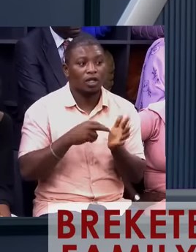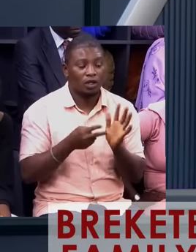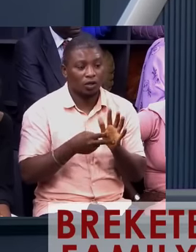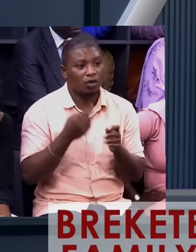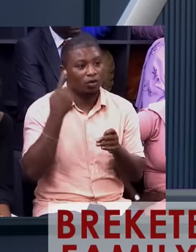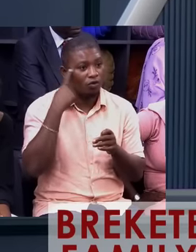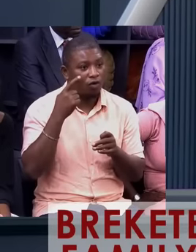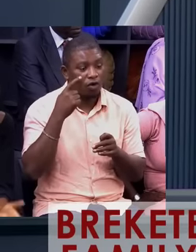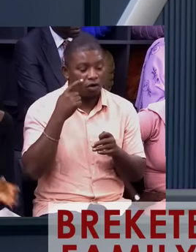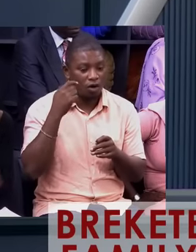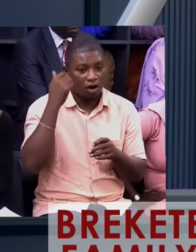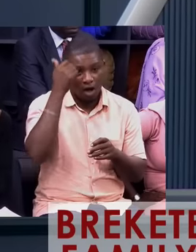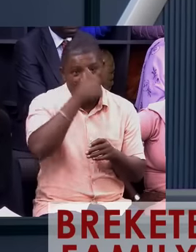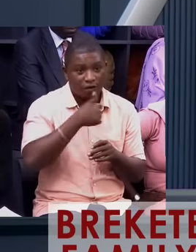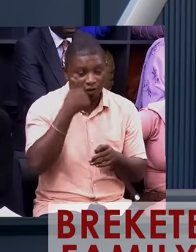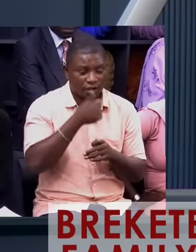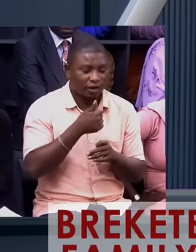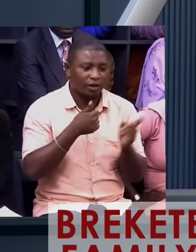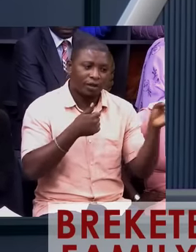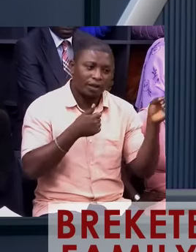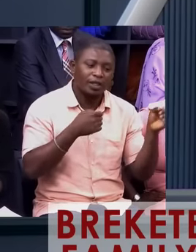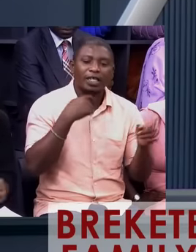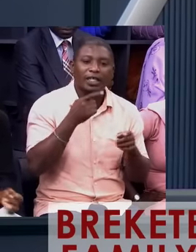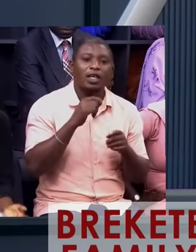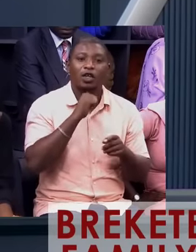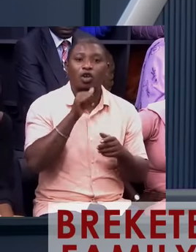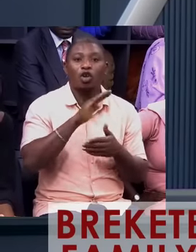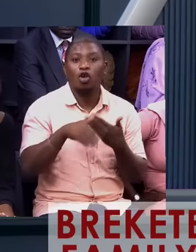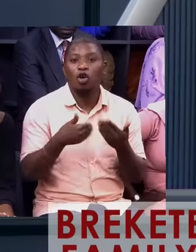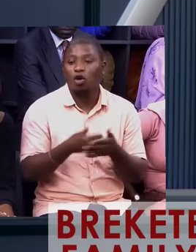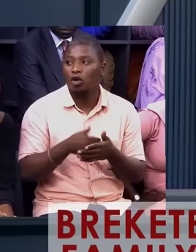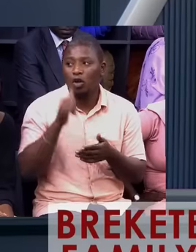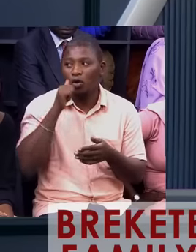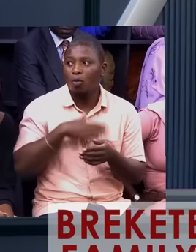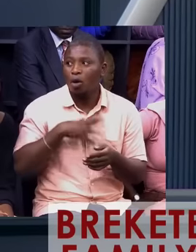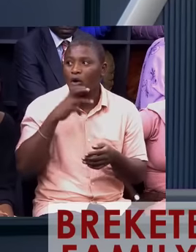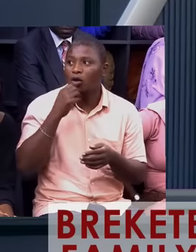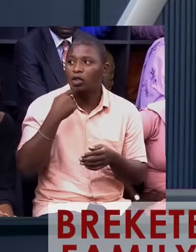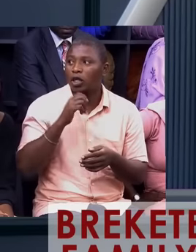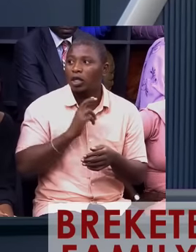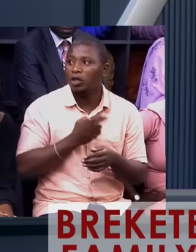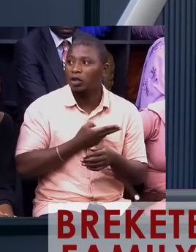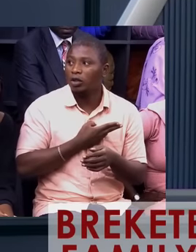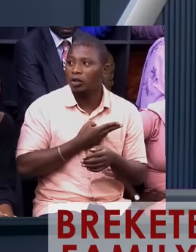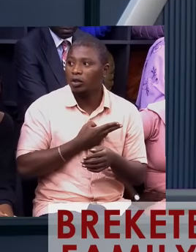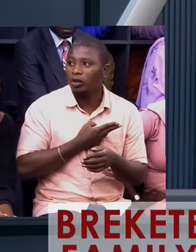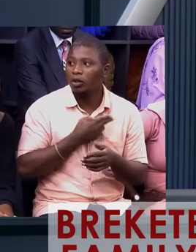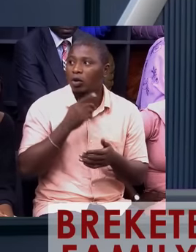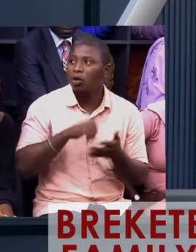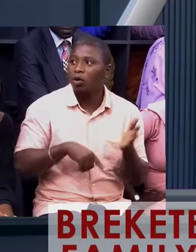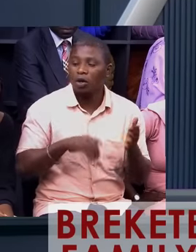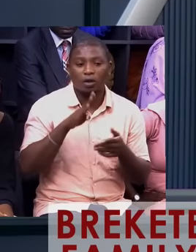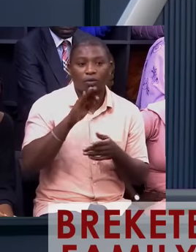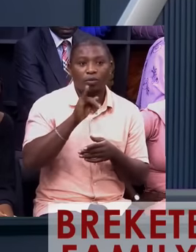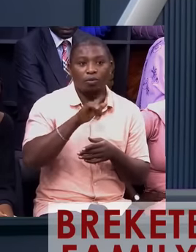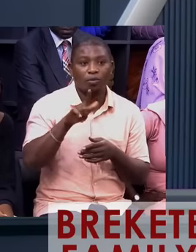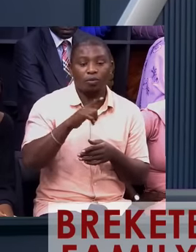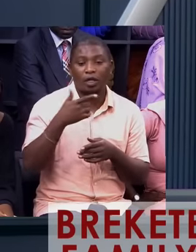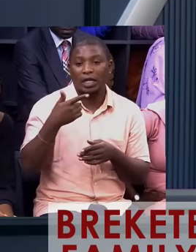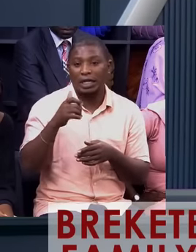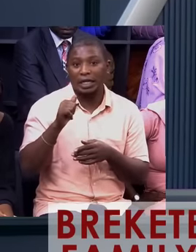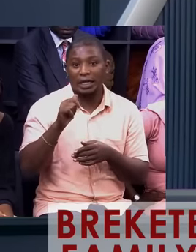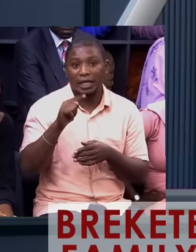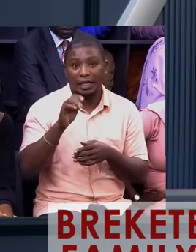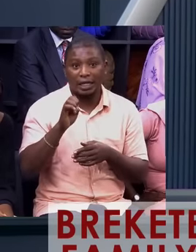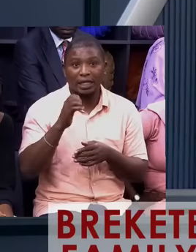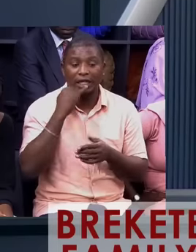not all somebody is telling us the woman was telling us what the G is bringing to Nigeria how